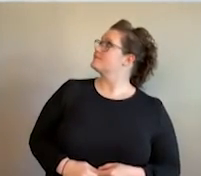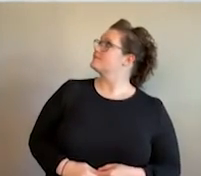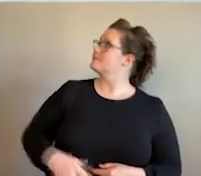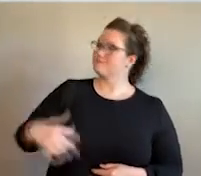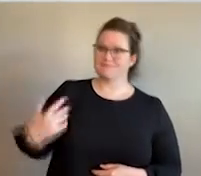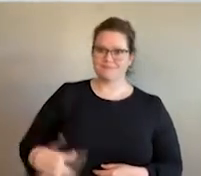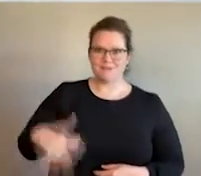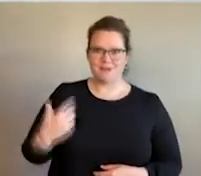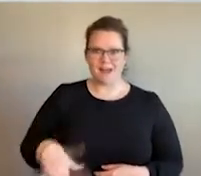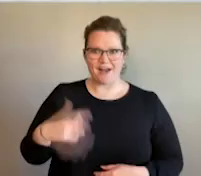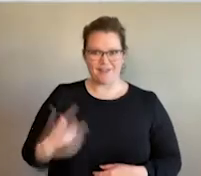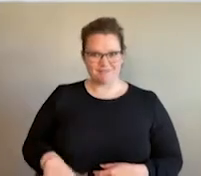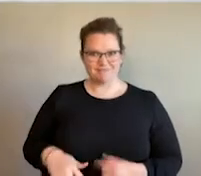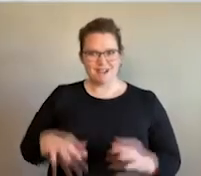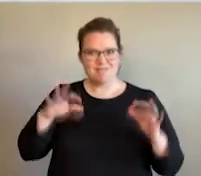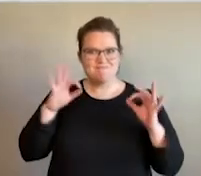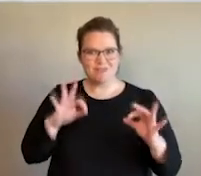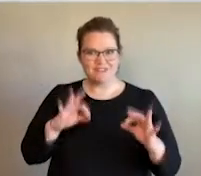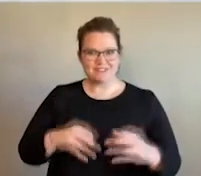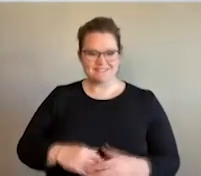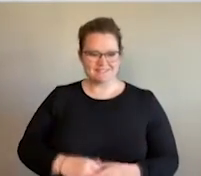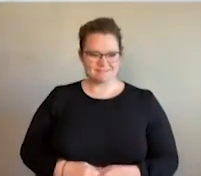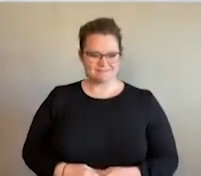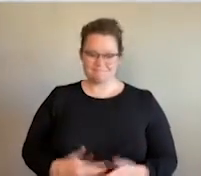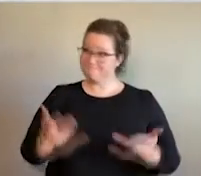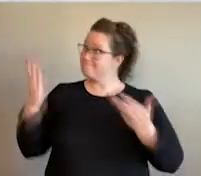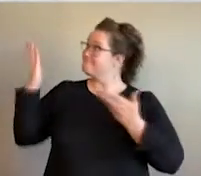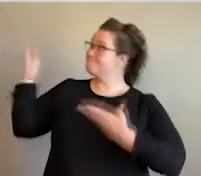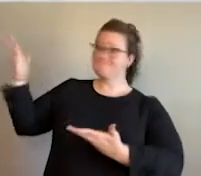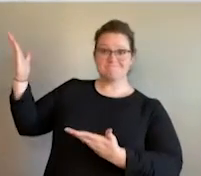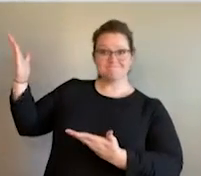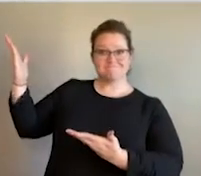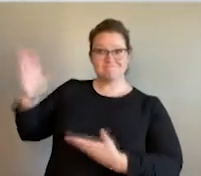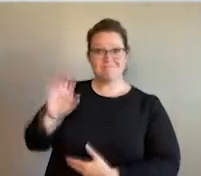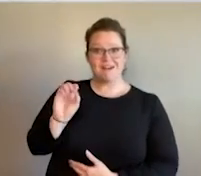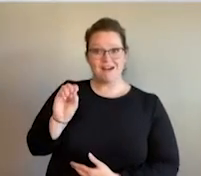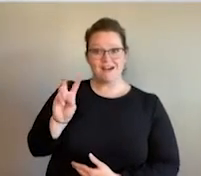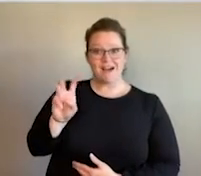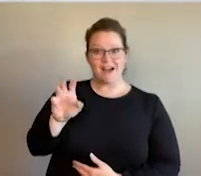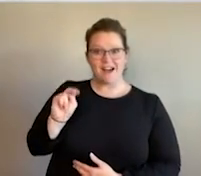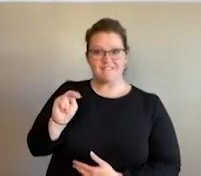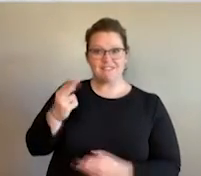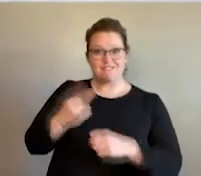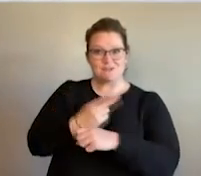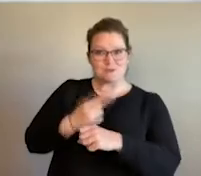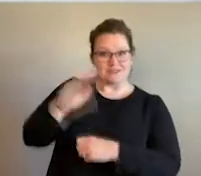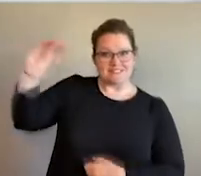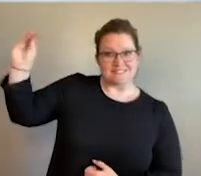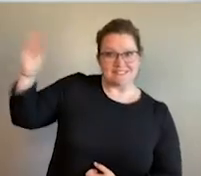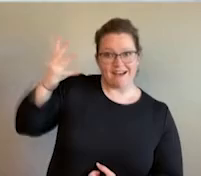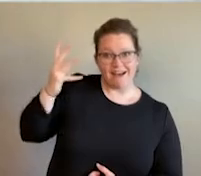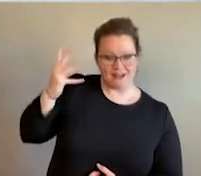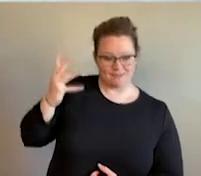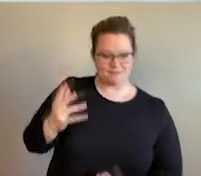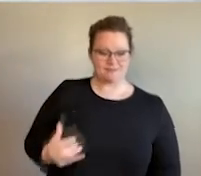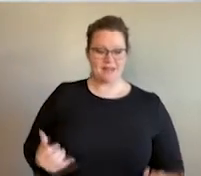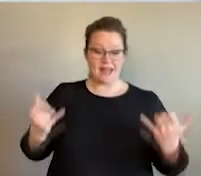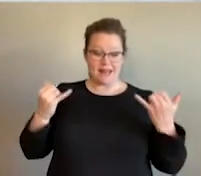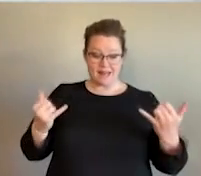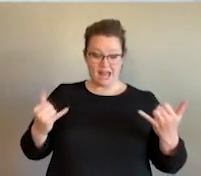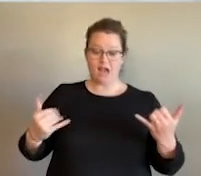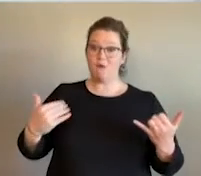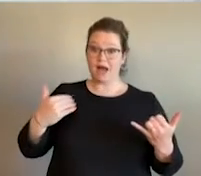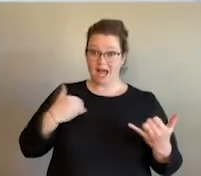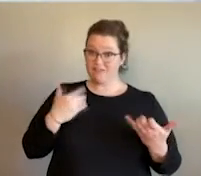Wow, guys, I guess that worked out perfect. And there you have it, your very own solar oven. Now that I have